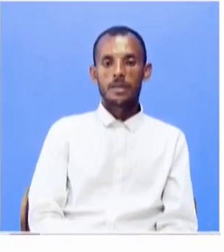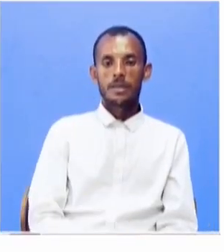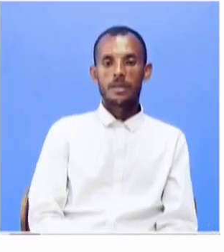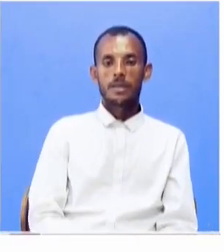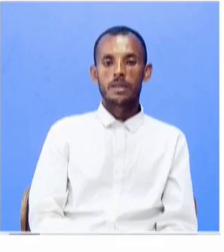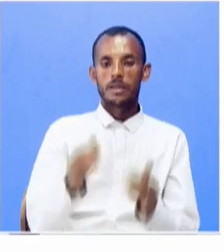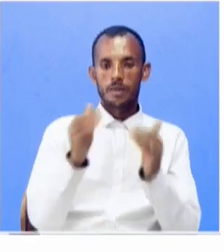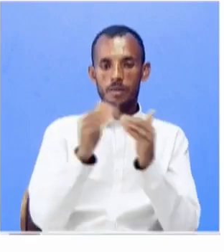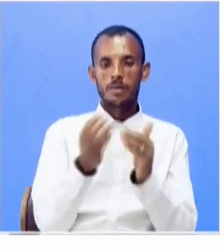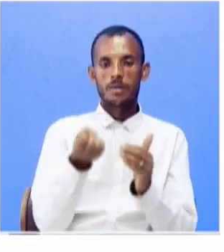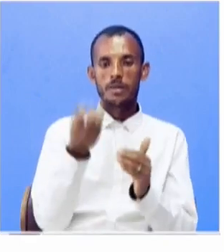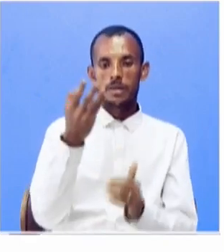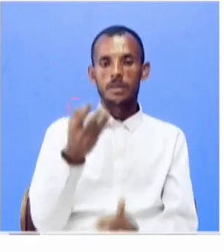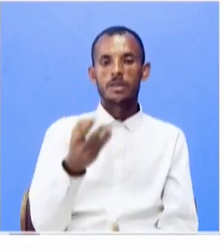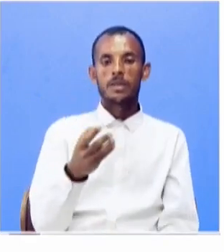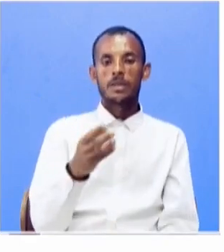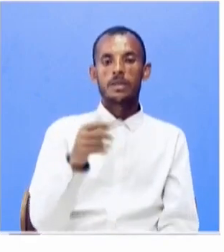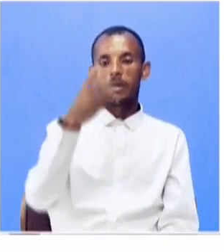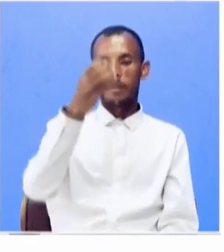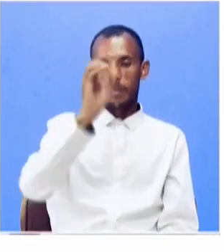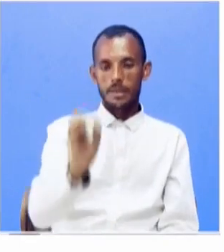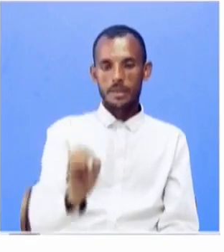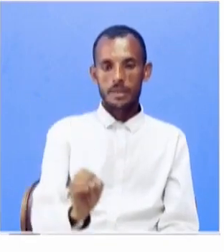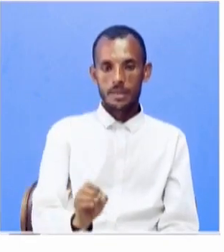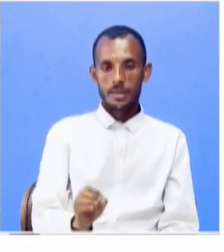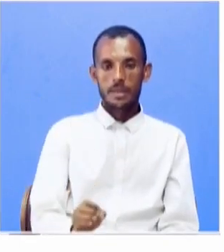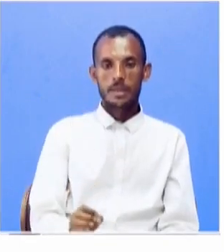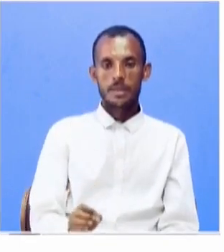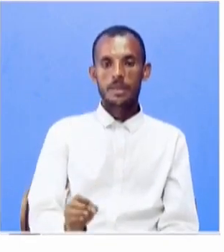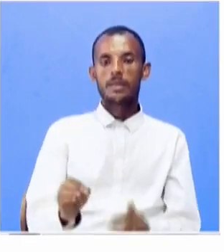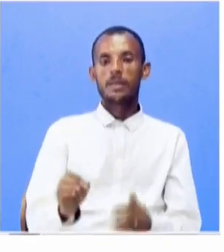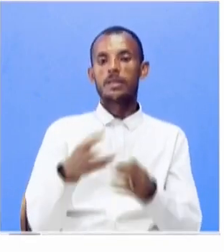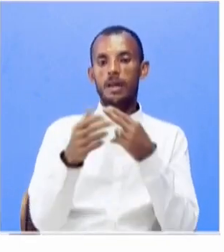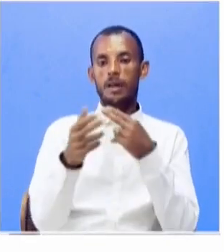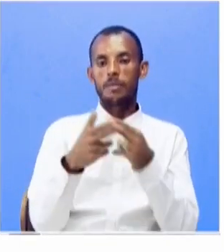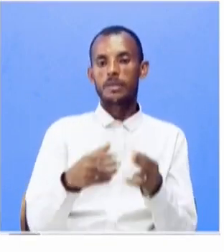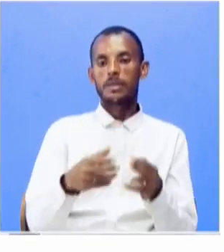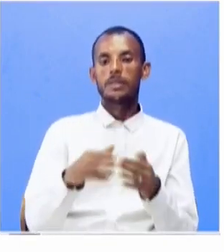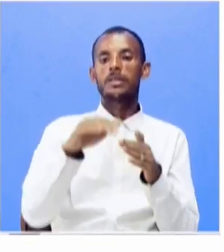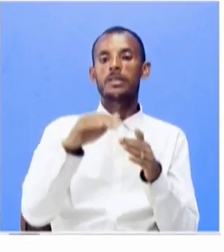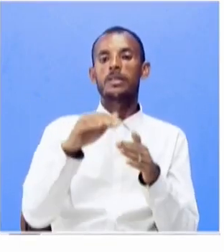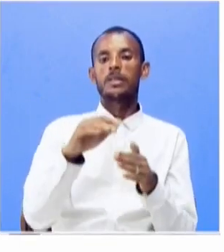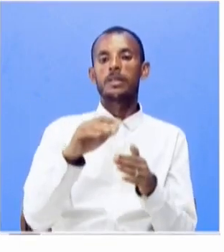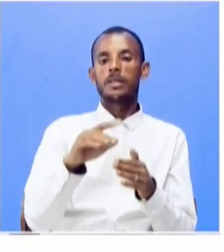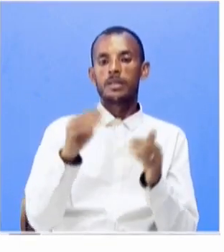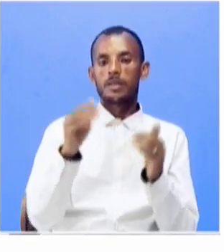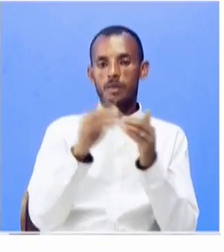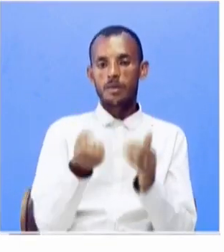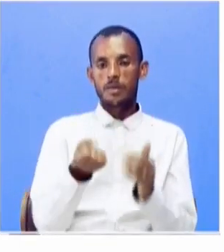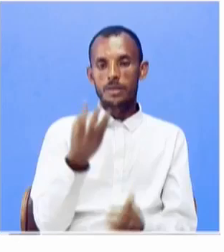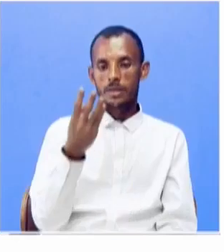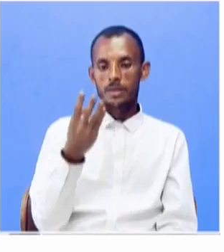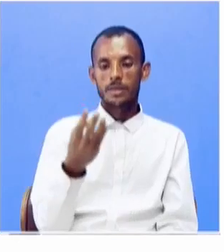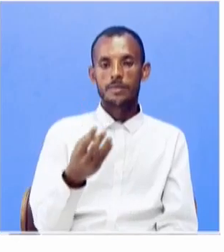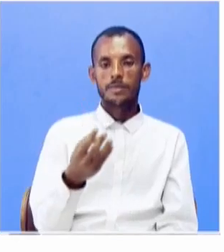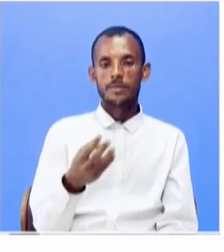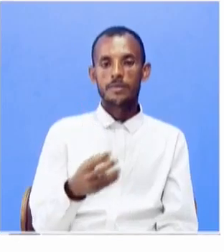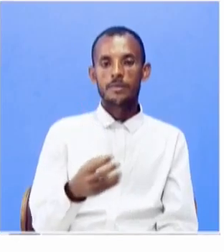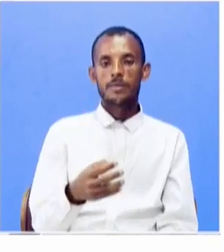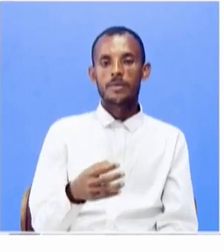will be 10% of the difference of these two will be